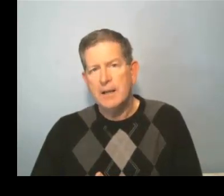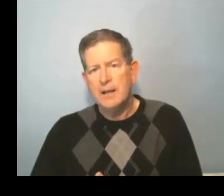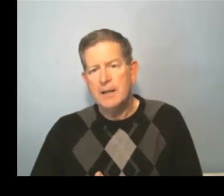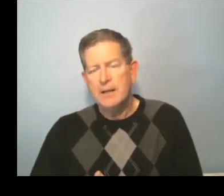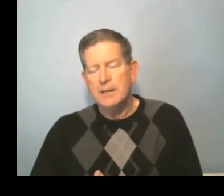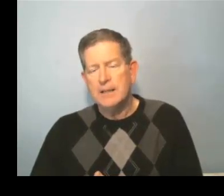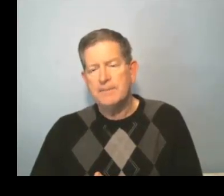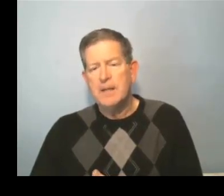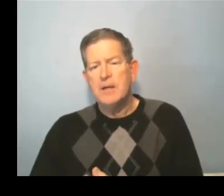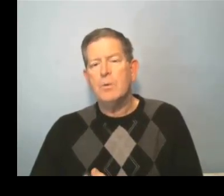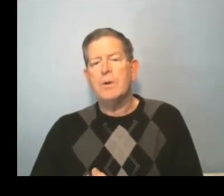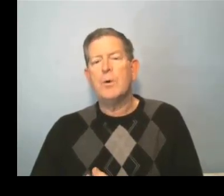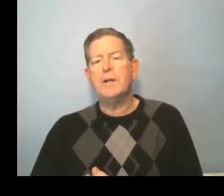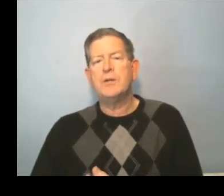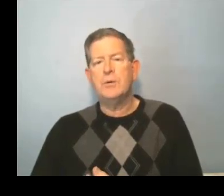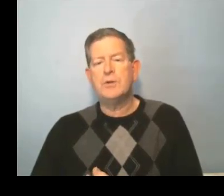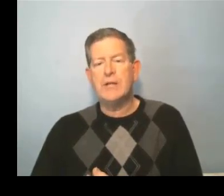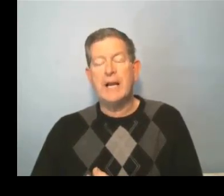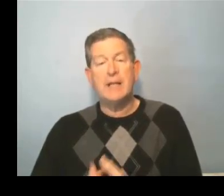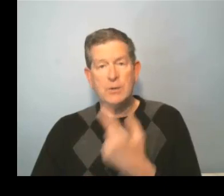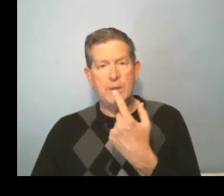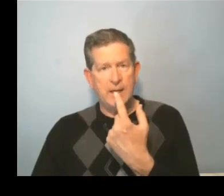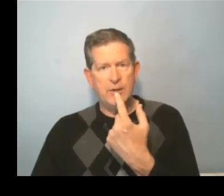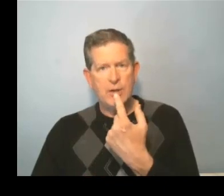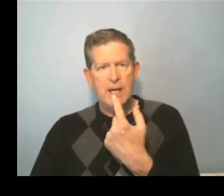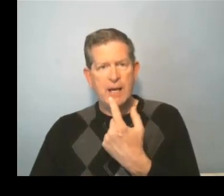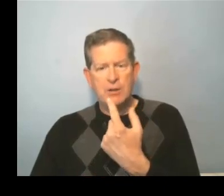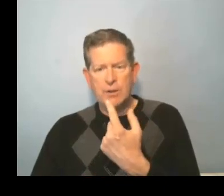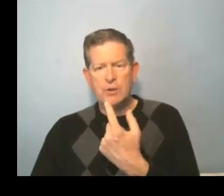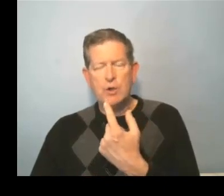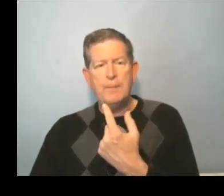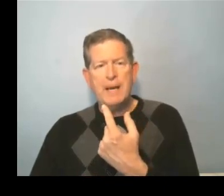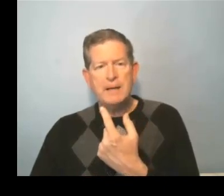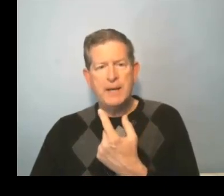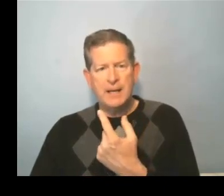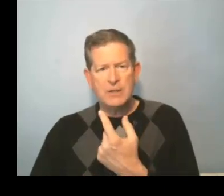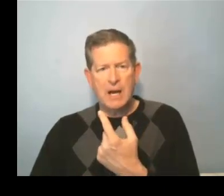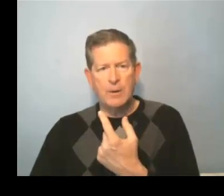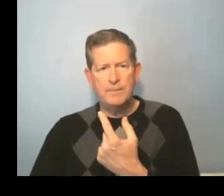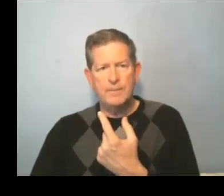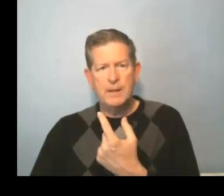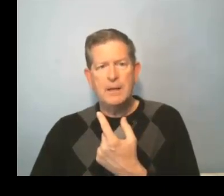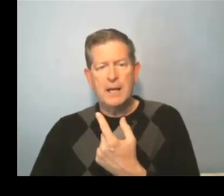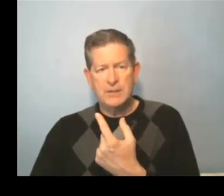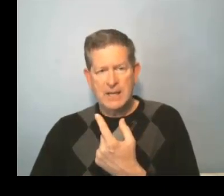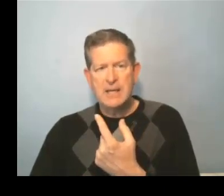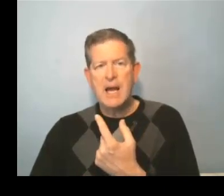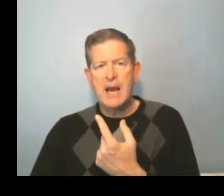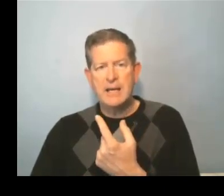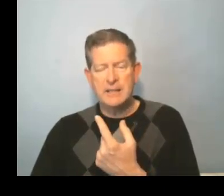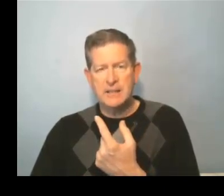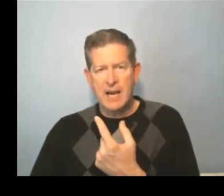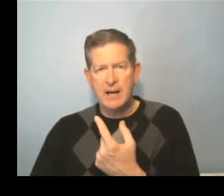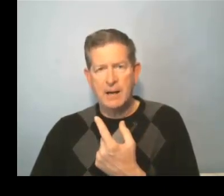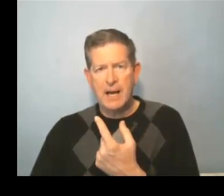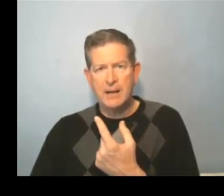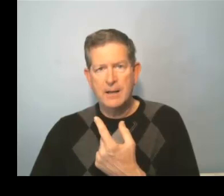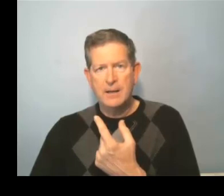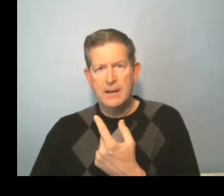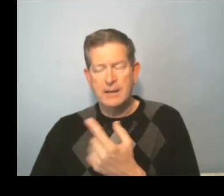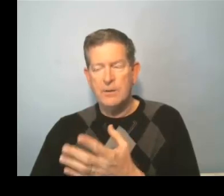9. What you're going to do, just like I do in English, is you're going to jump ahead to the next hour and say 9. It's